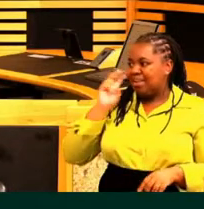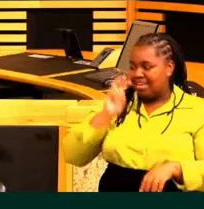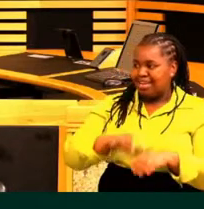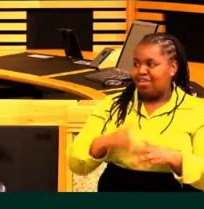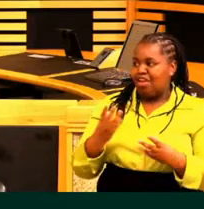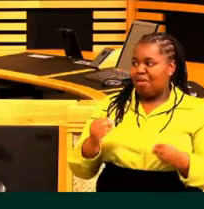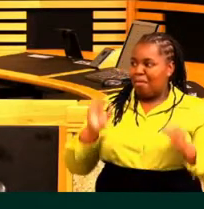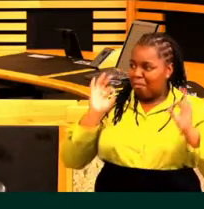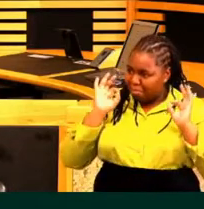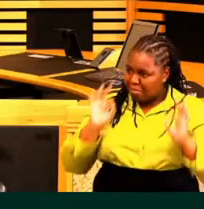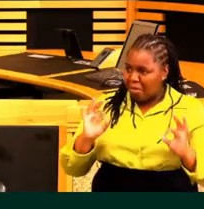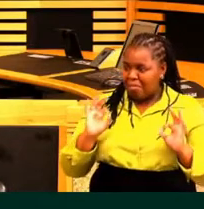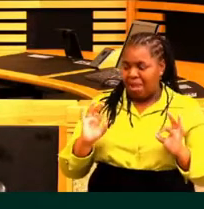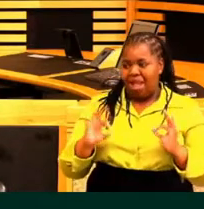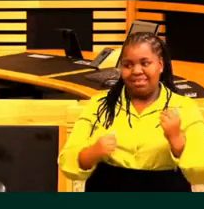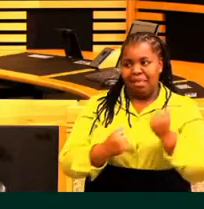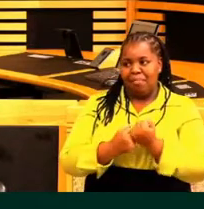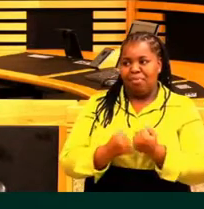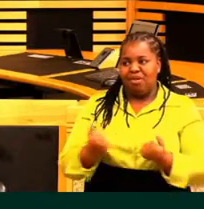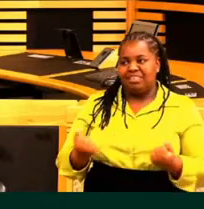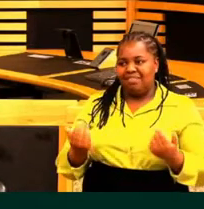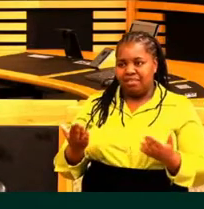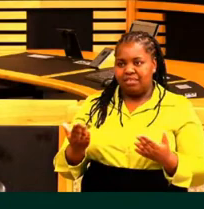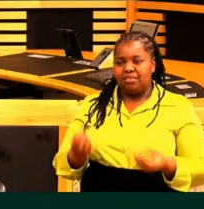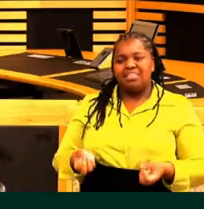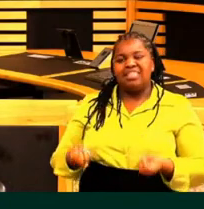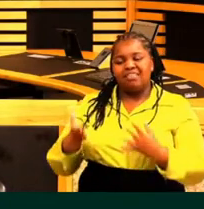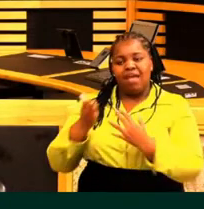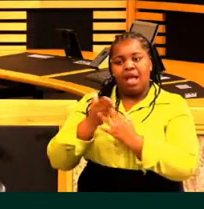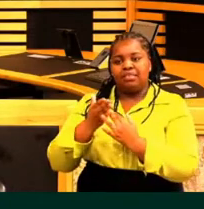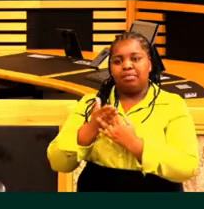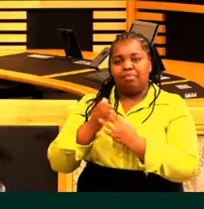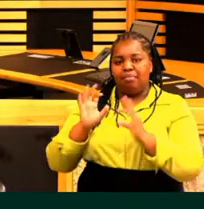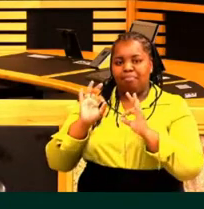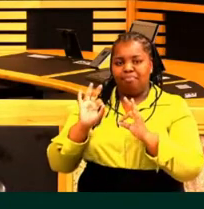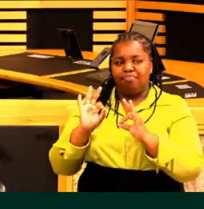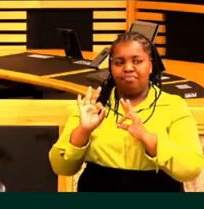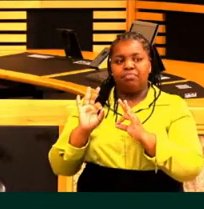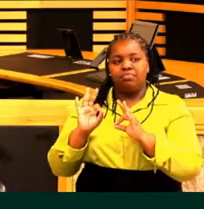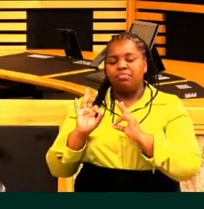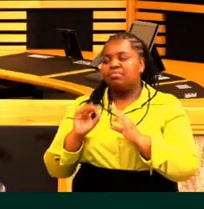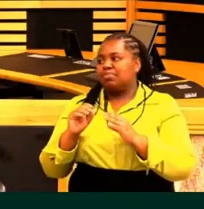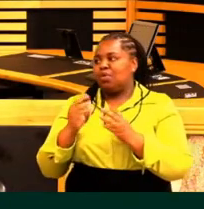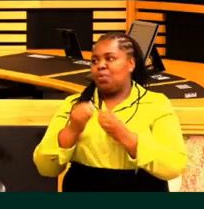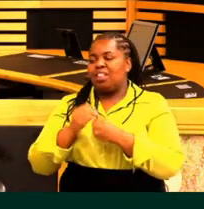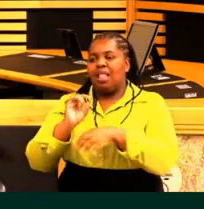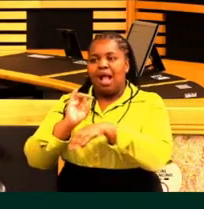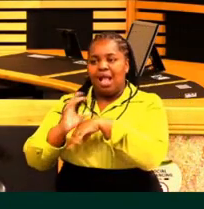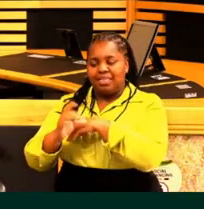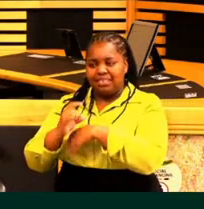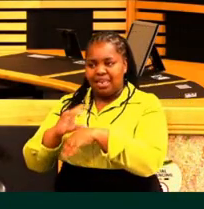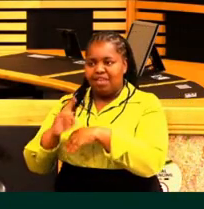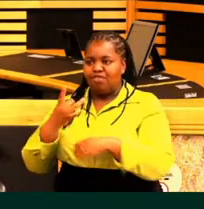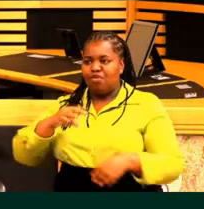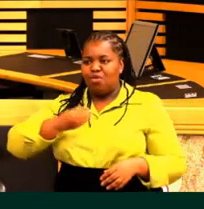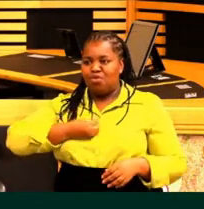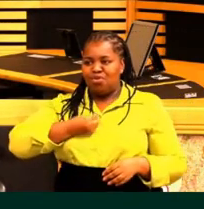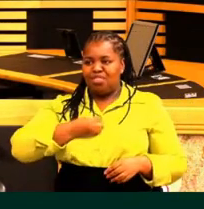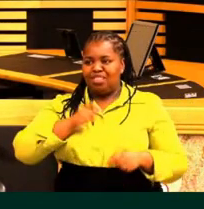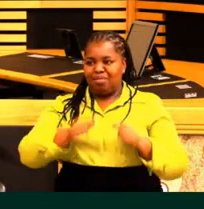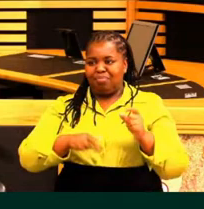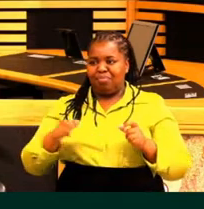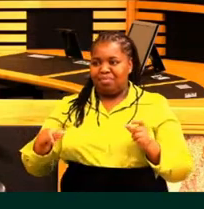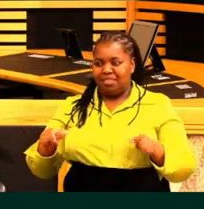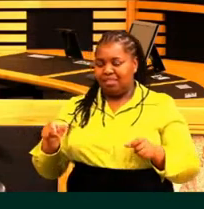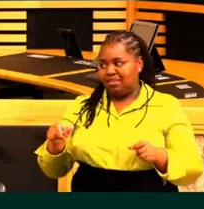Rehabilitation and support services to provide accessible and comprehensive treatment program counseling and support services for young people struggling